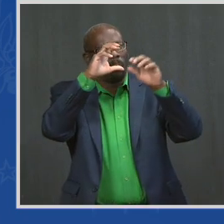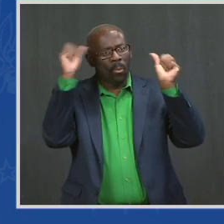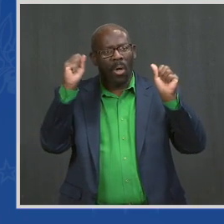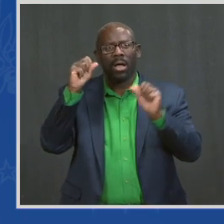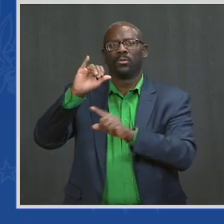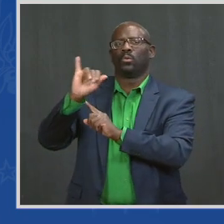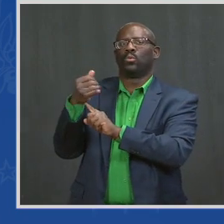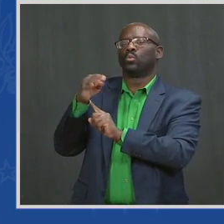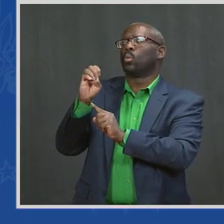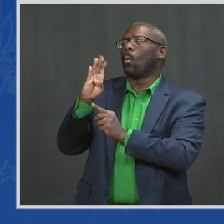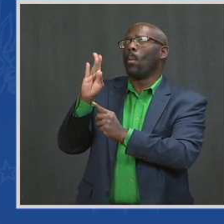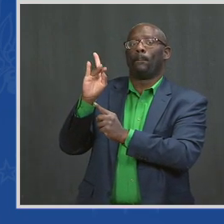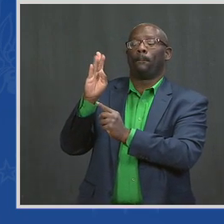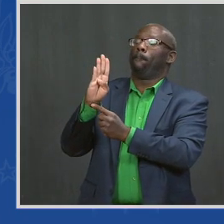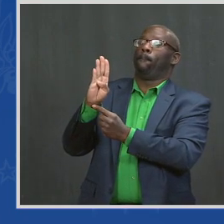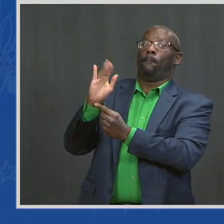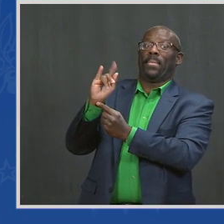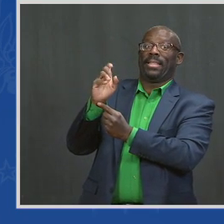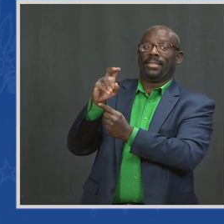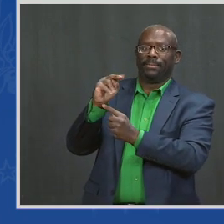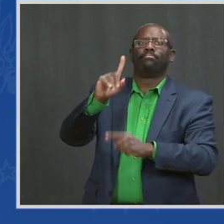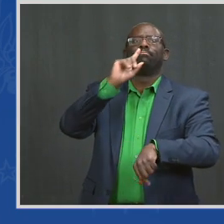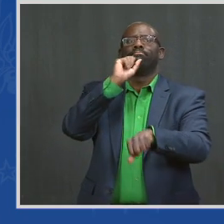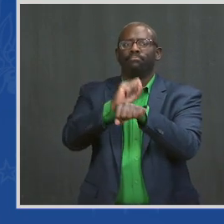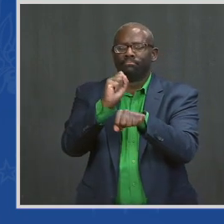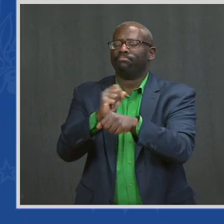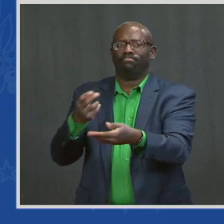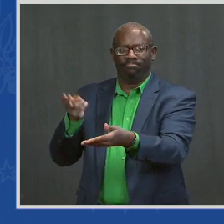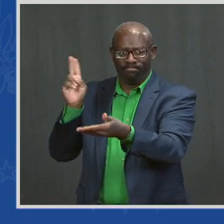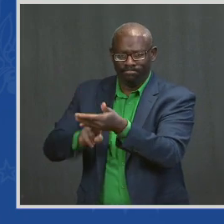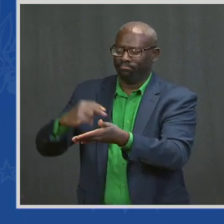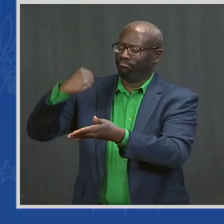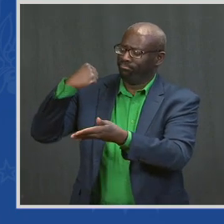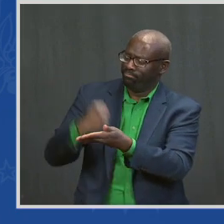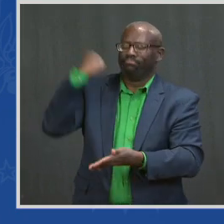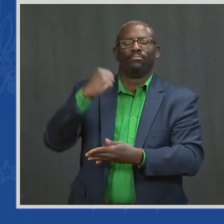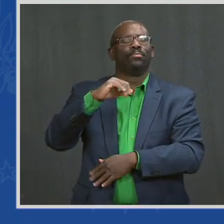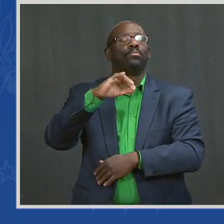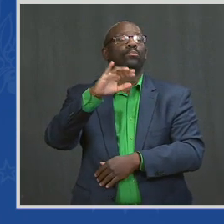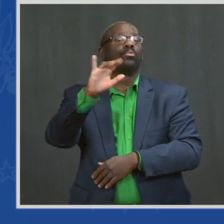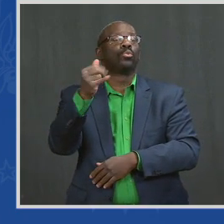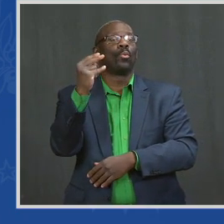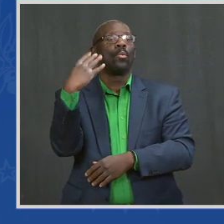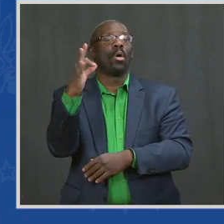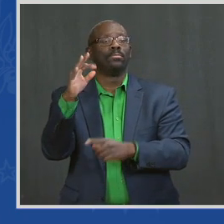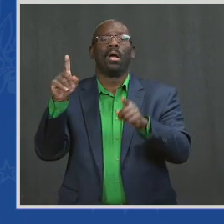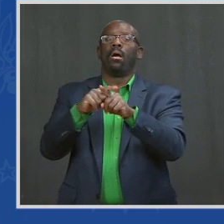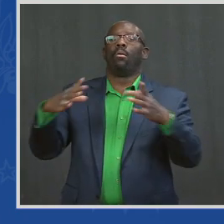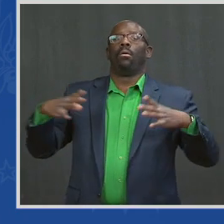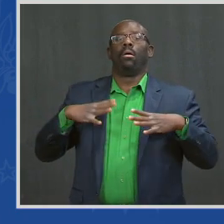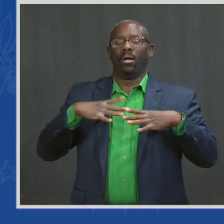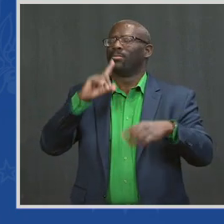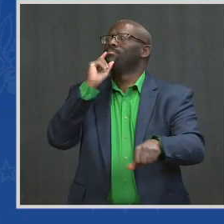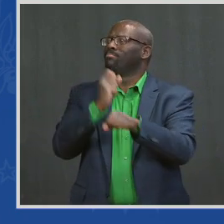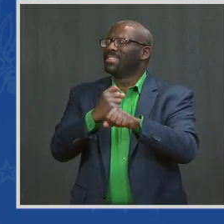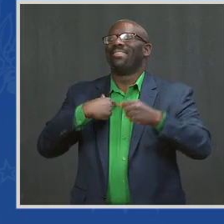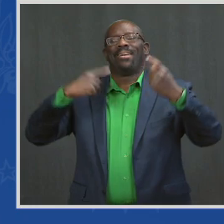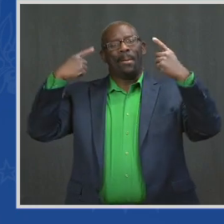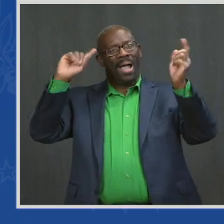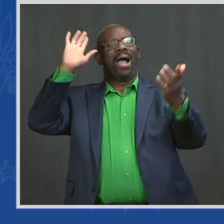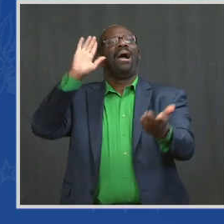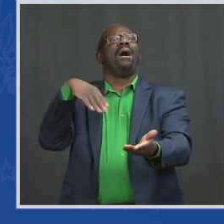establish Juneteenth as a national holiday. We have come far, and we have far to go, but